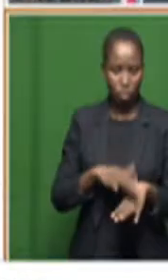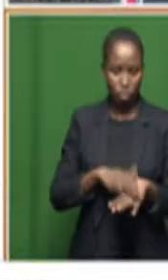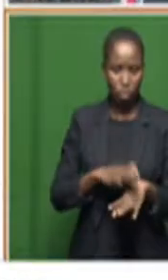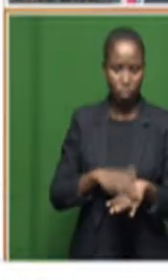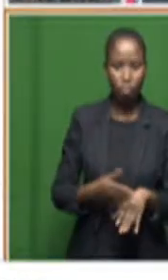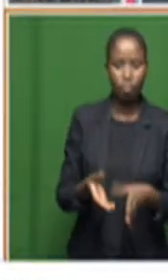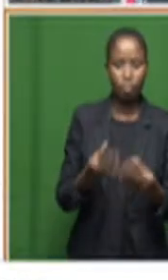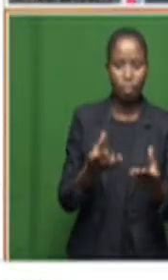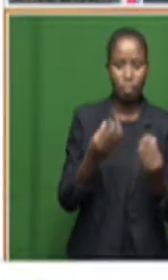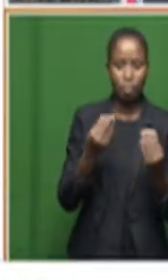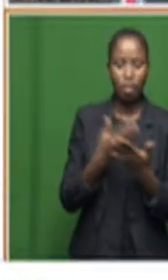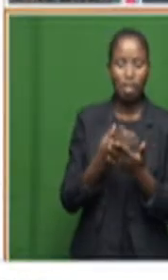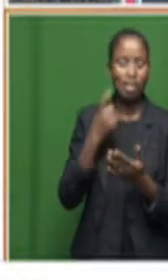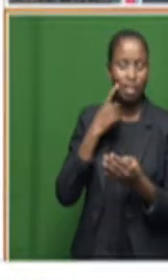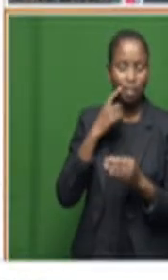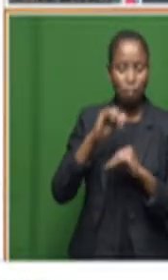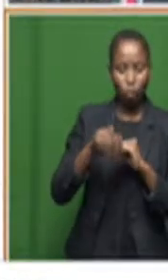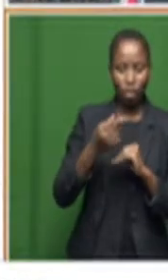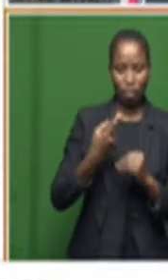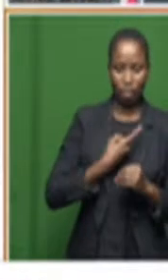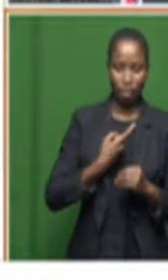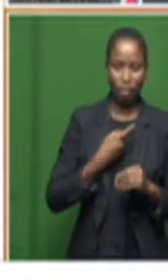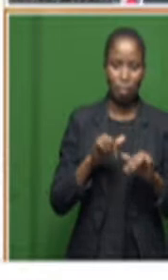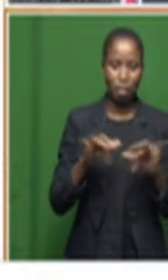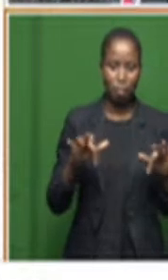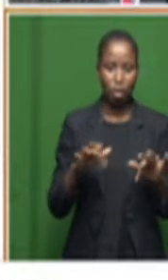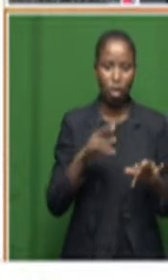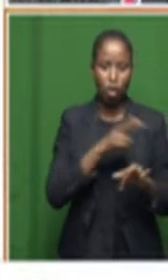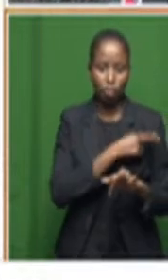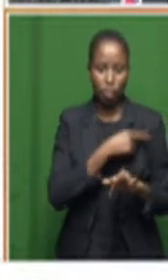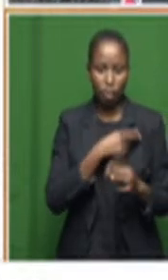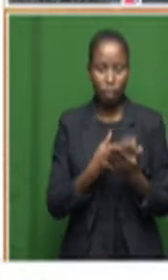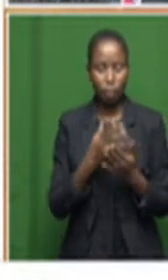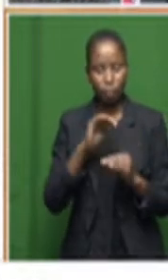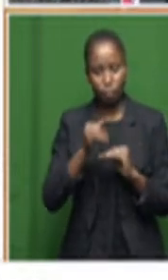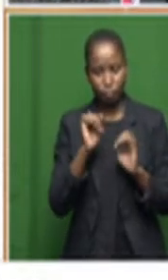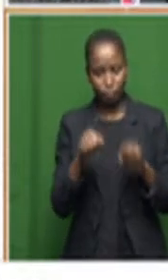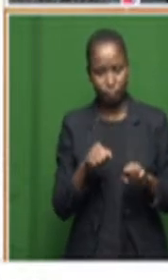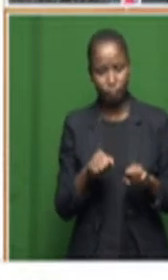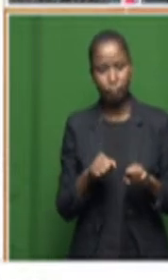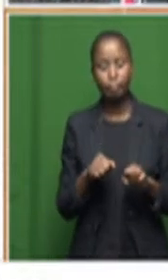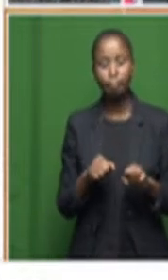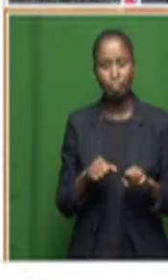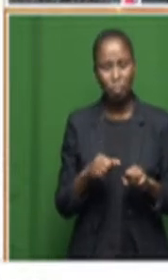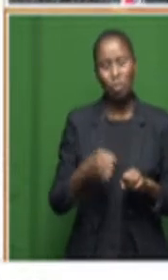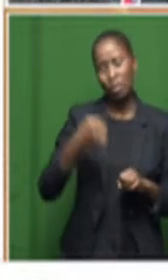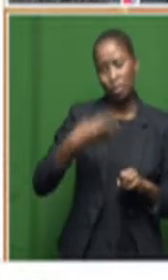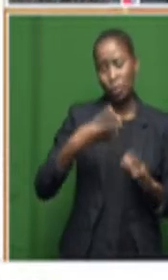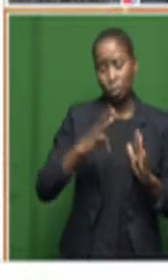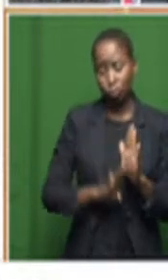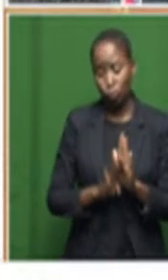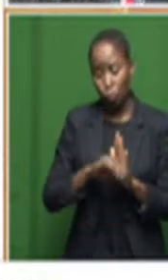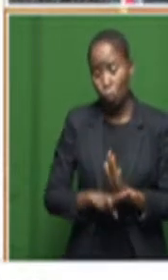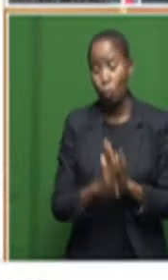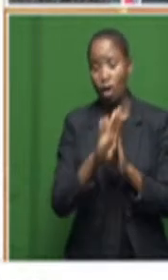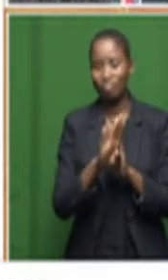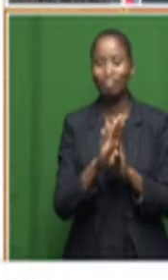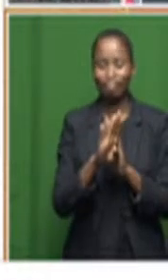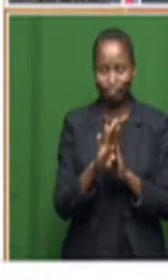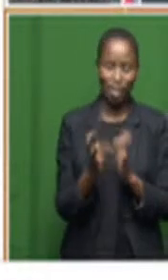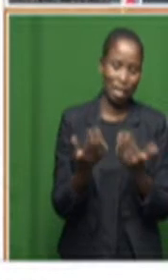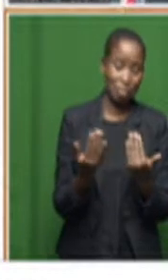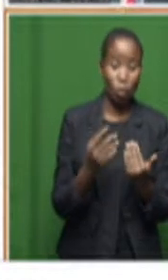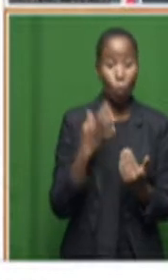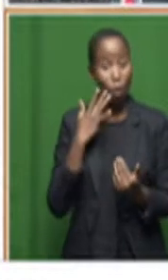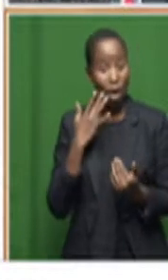going to protect ourselves and keep people out of hospital. There will be a fourth wave, we have no doubt. We don't know when, we don't know how severe, and we don't know